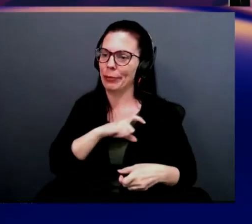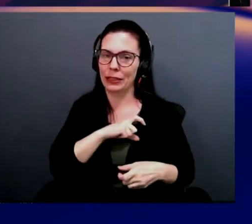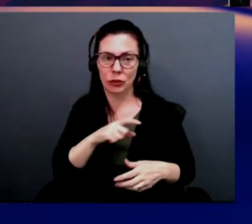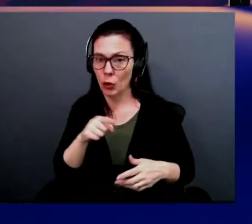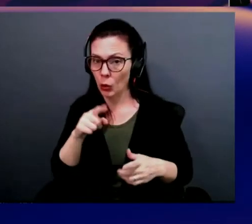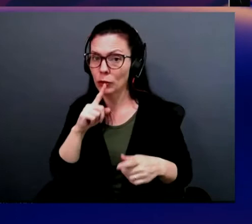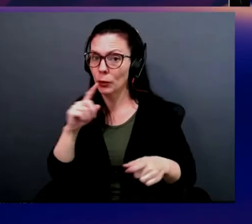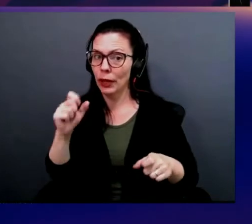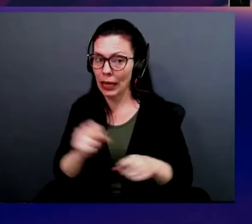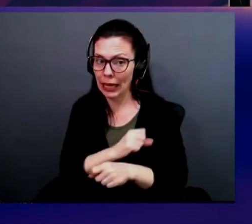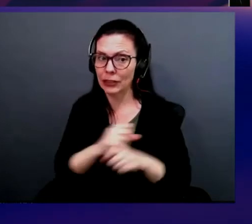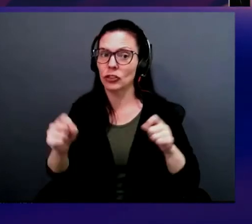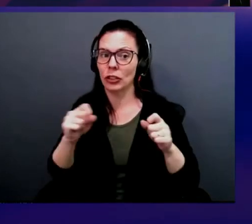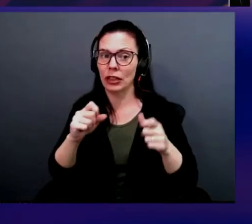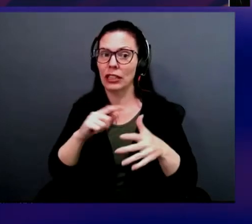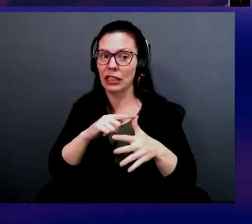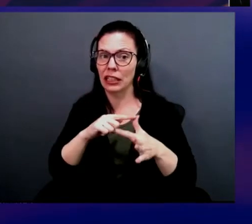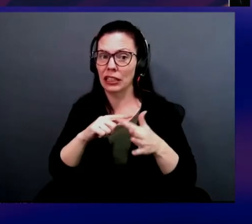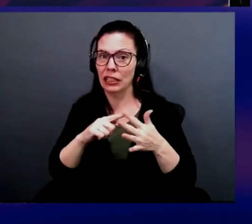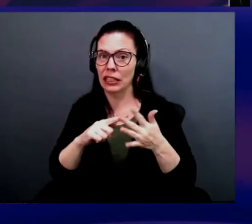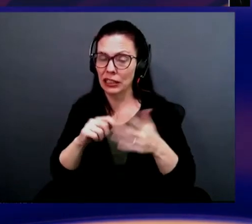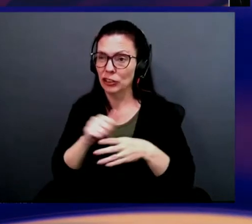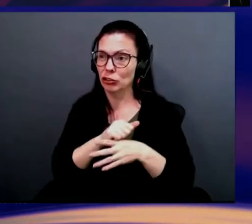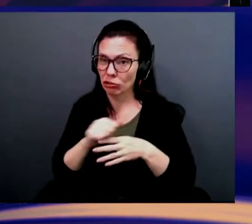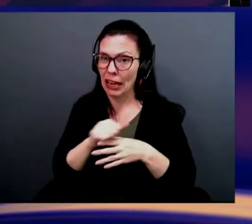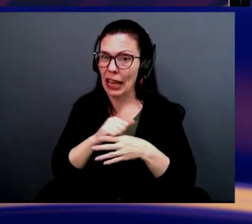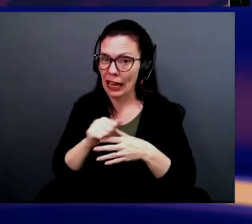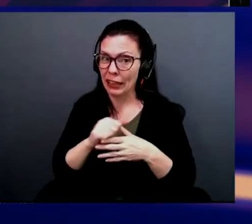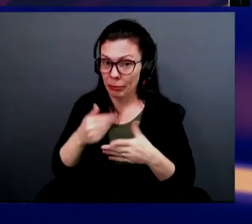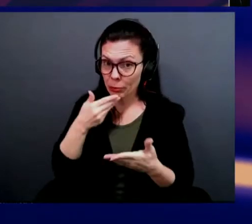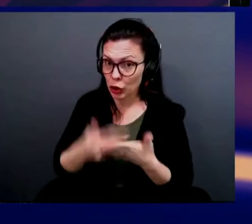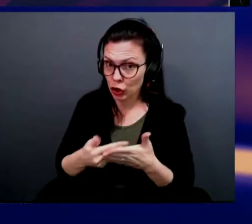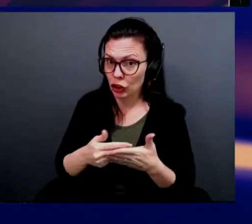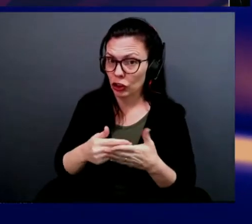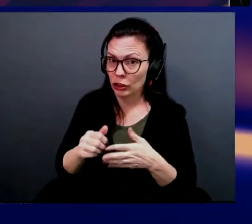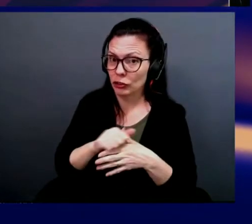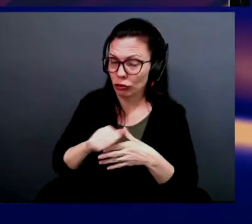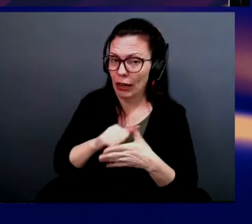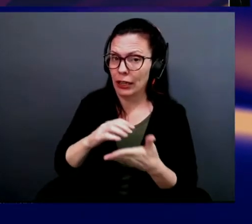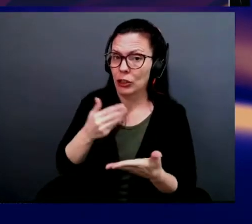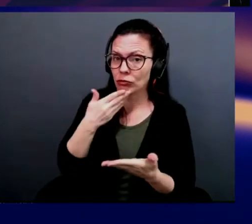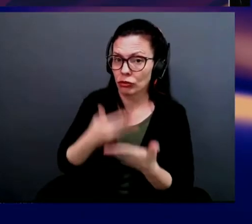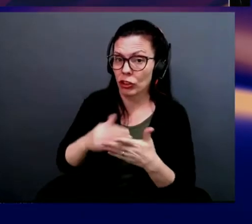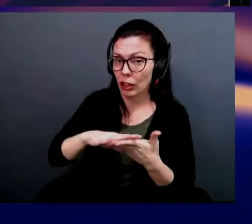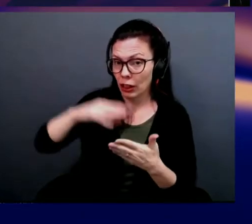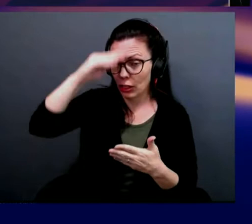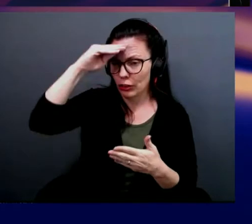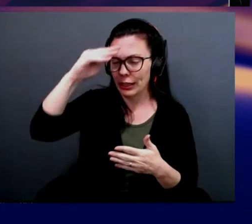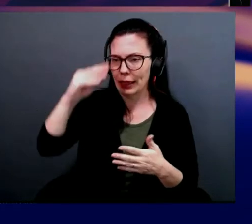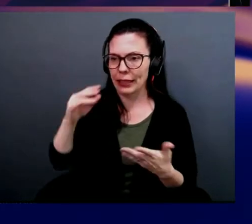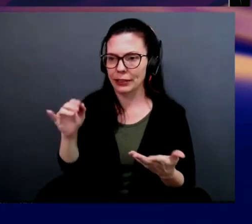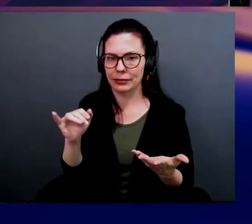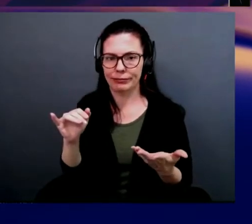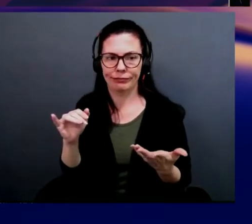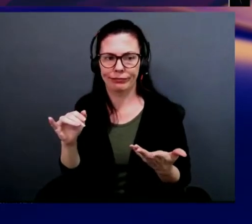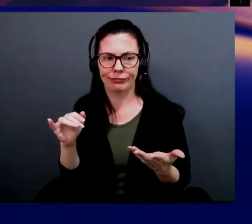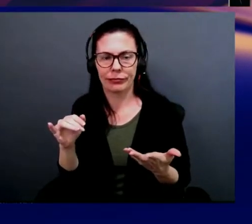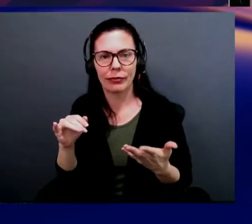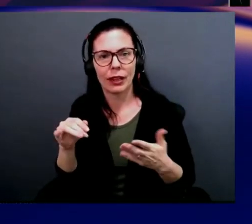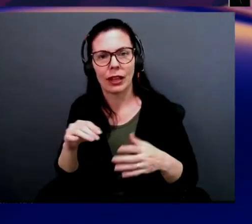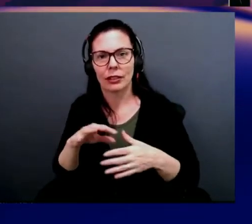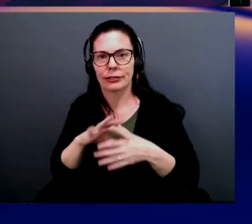through some, like, really quality learning right here. Like, really, like I said,